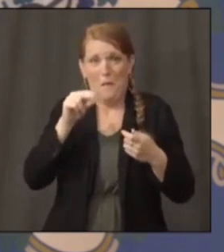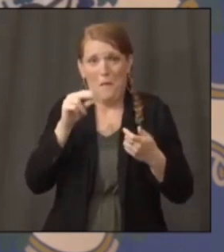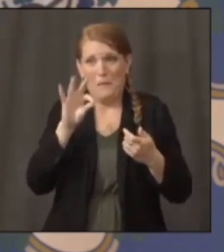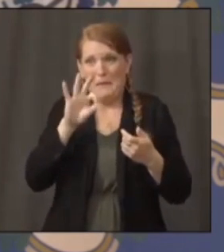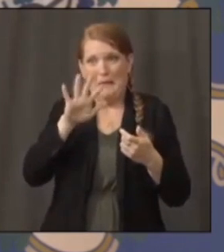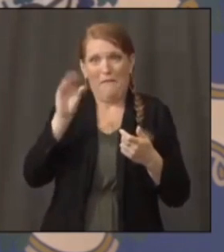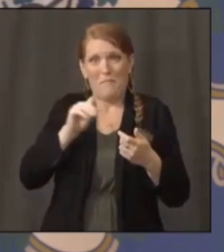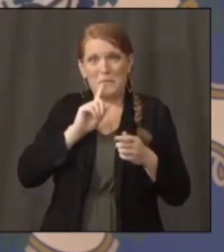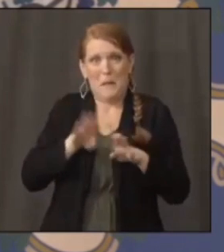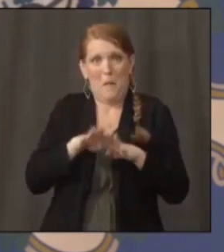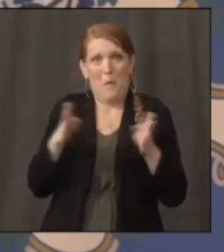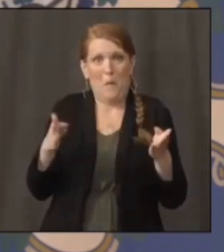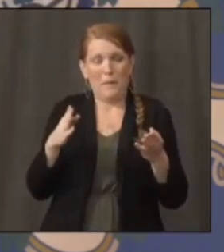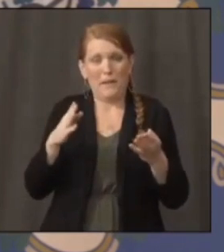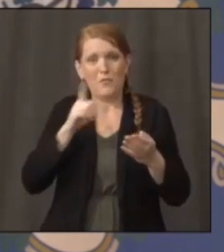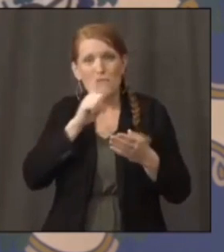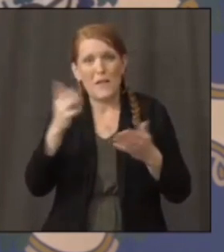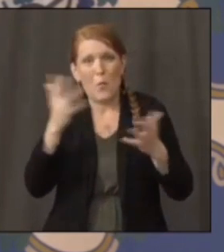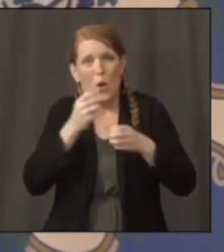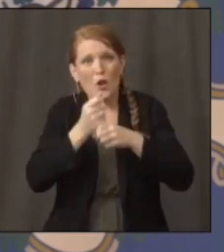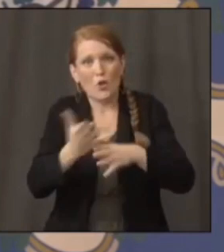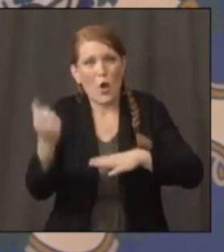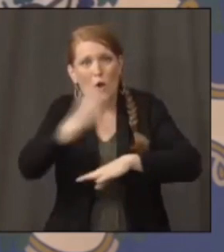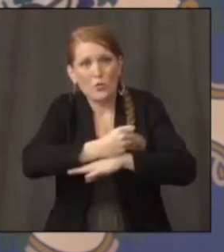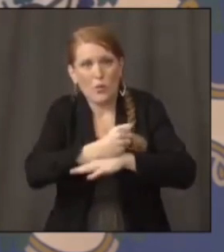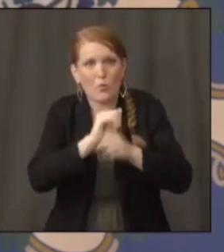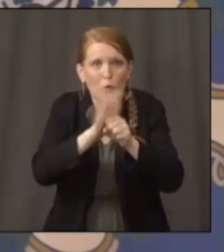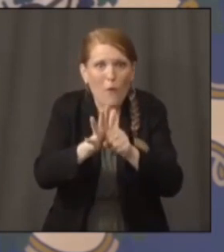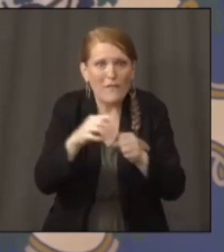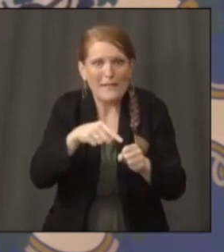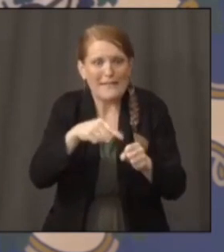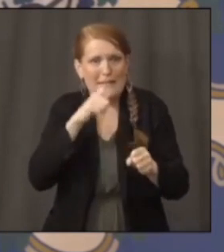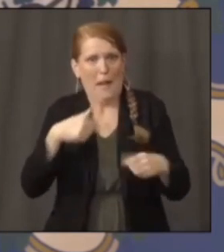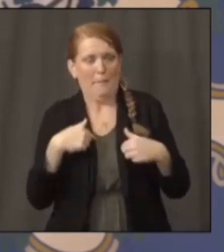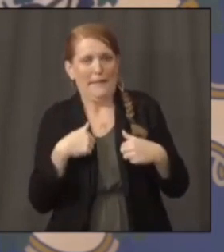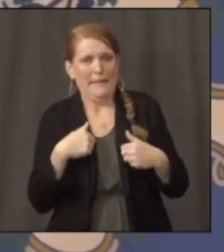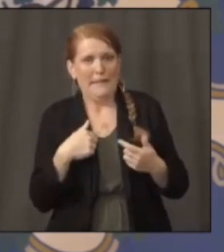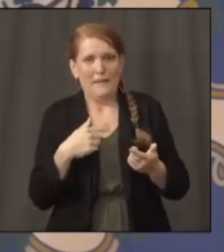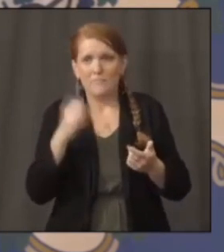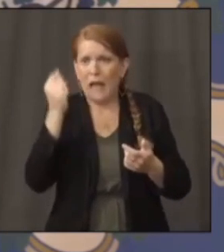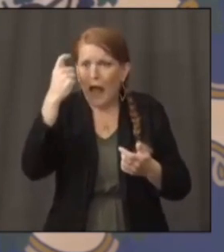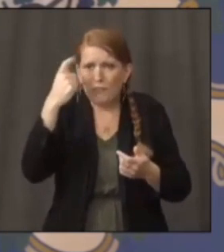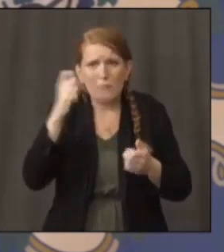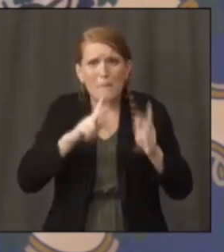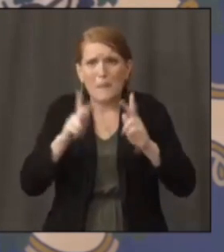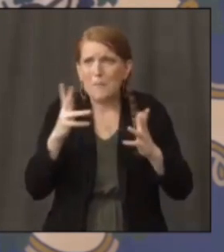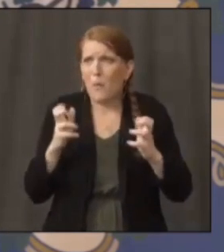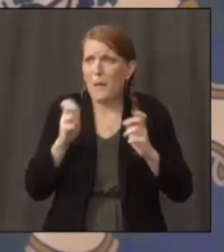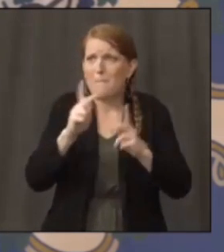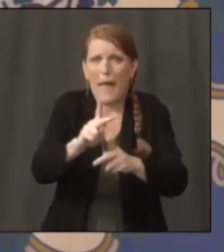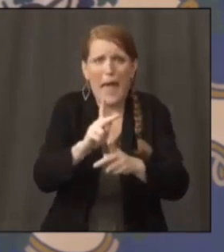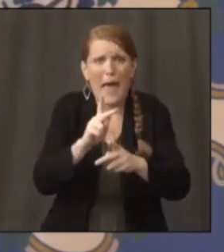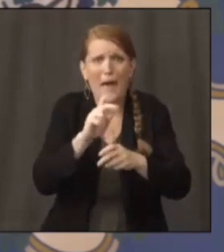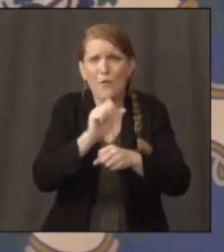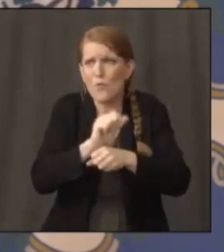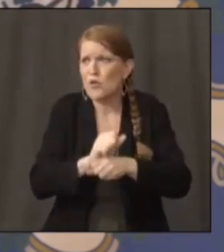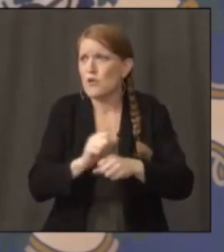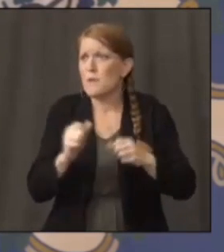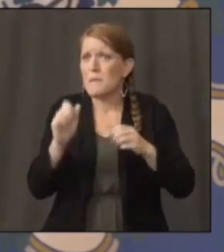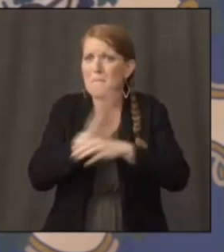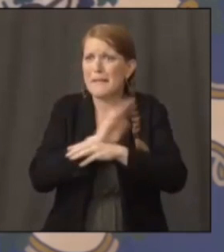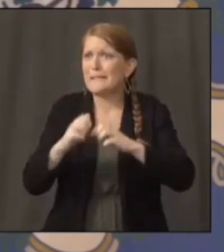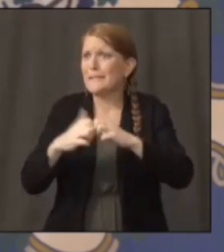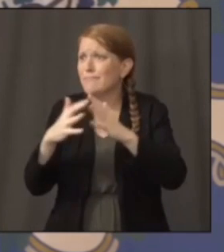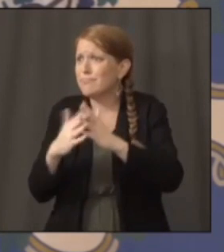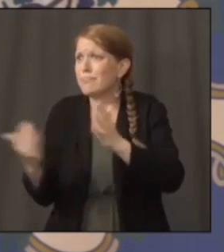concerns about how fast they want to get back into business, and I can understand that. I've been the guy sort of a champion in trying to get people back to